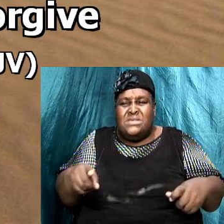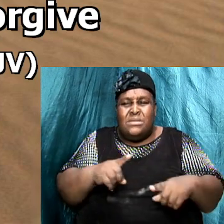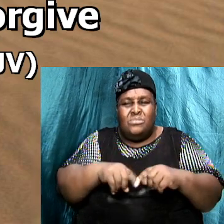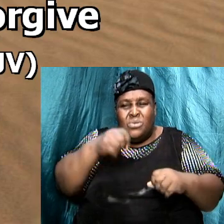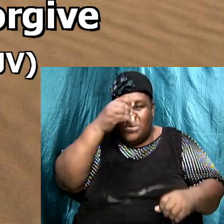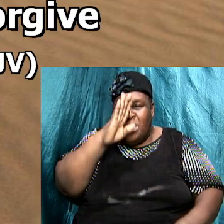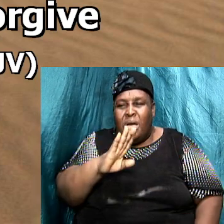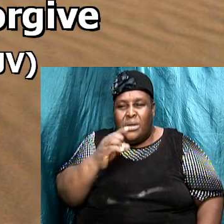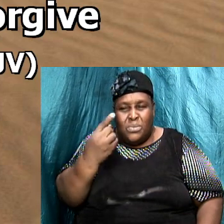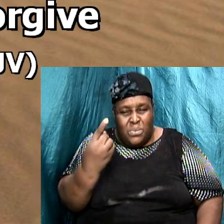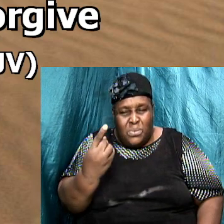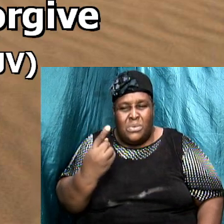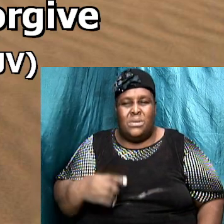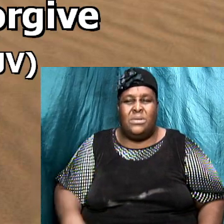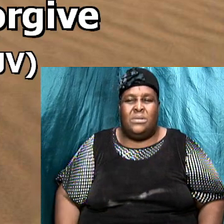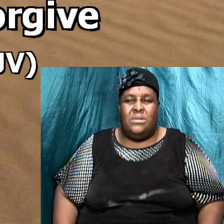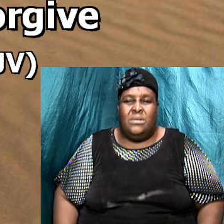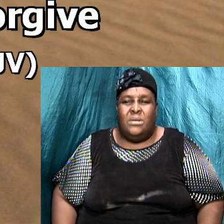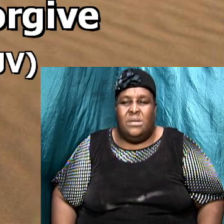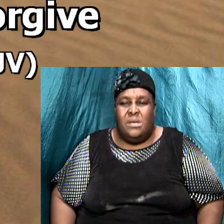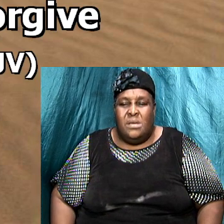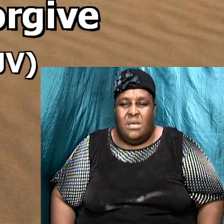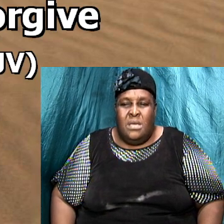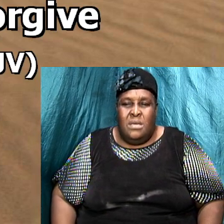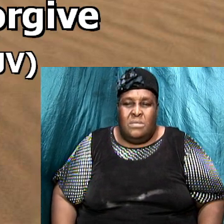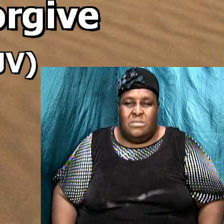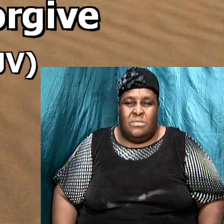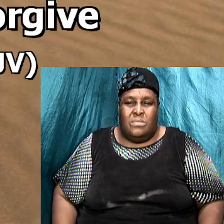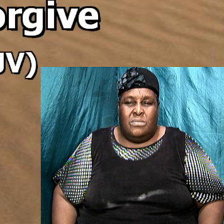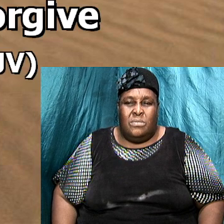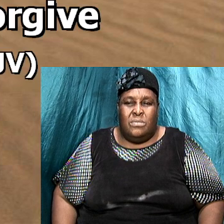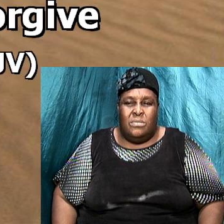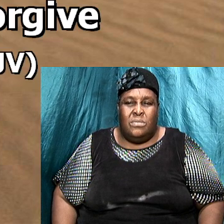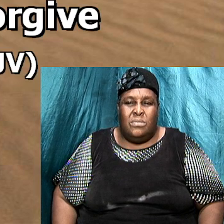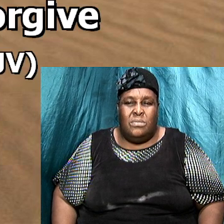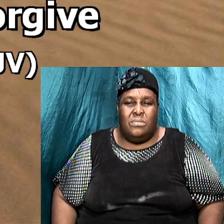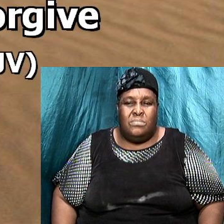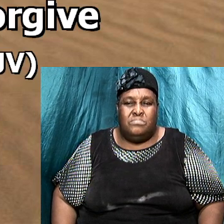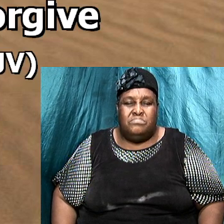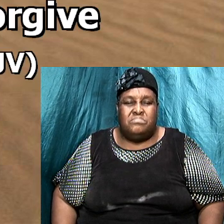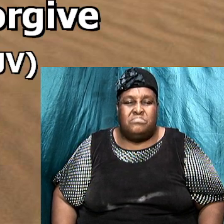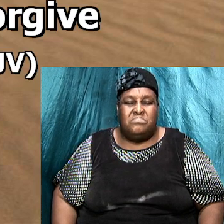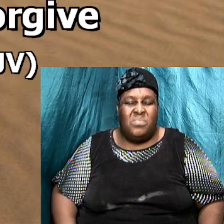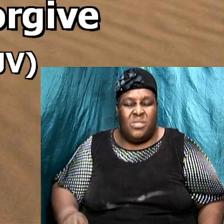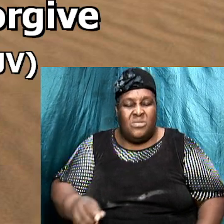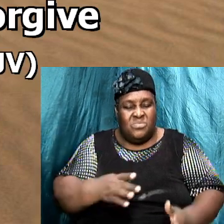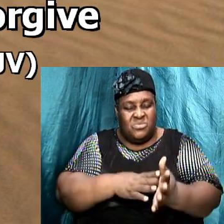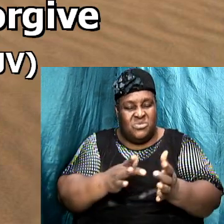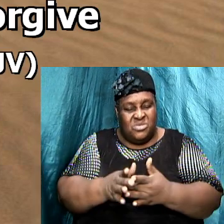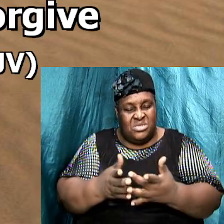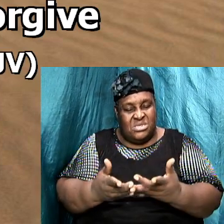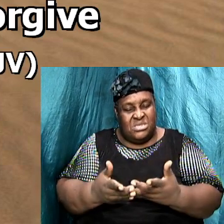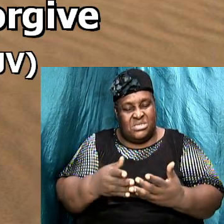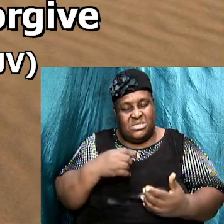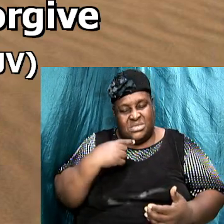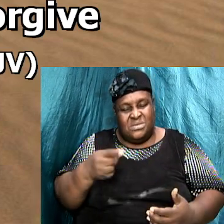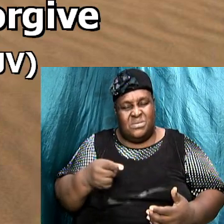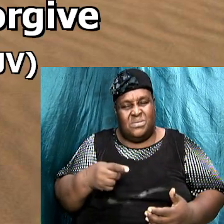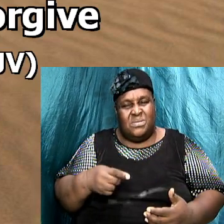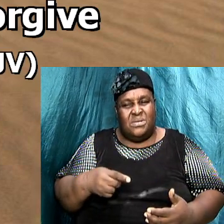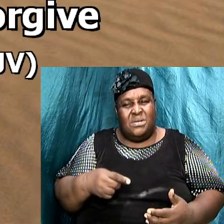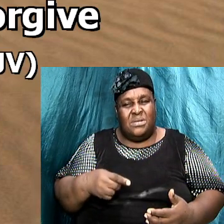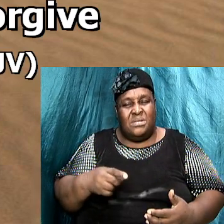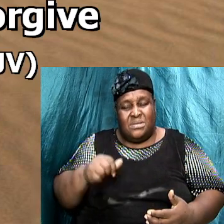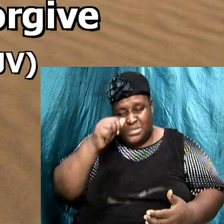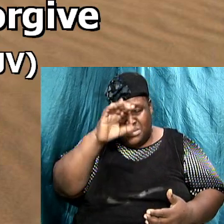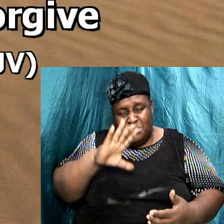you know. And if you look at the scripture, if you go down in it, you can get a little bit into the God. This was Jesus now. Forgive. This man wanted healing,